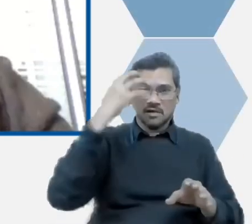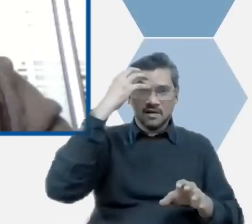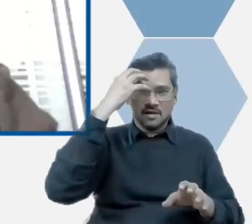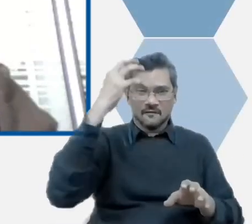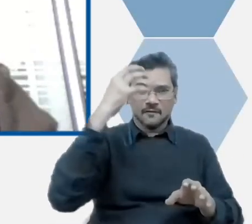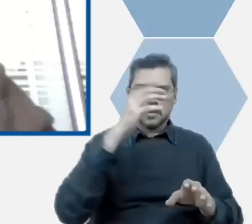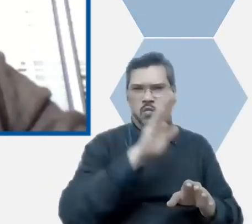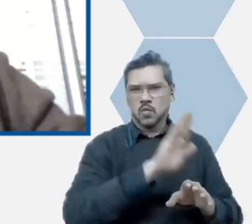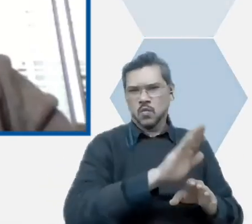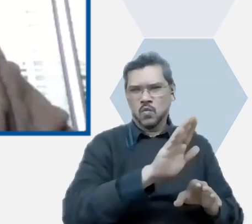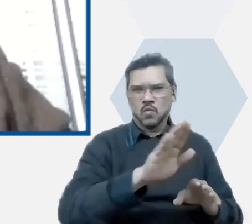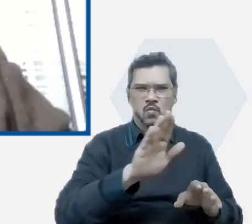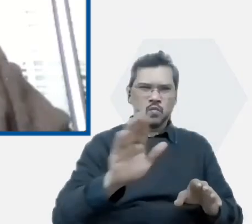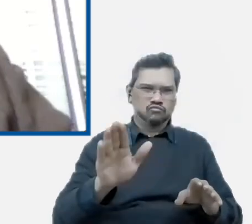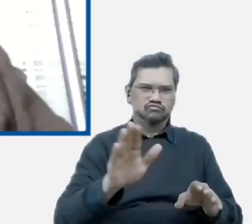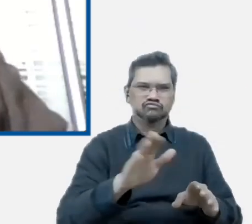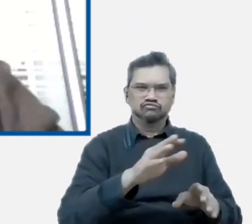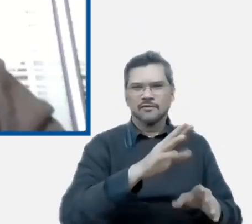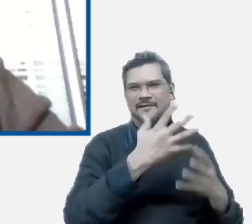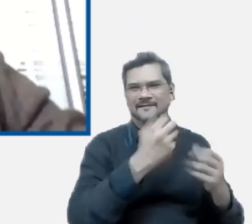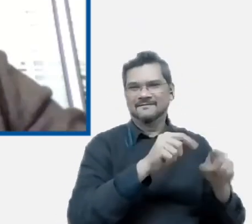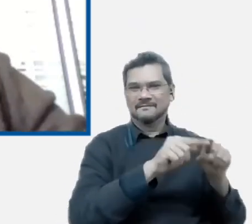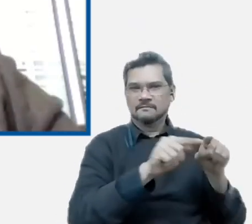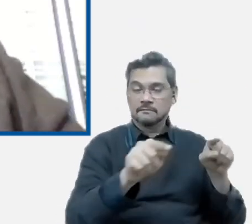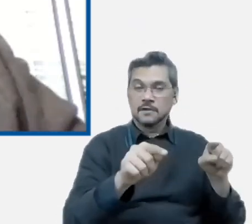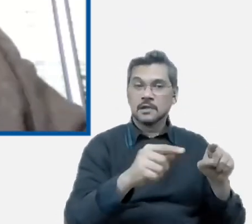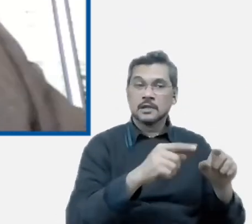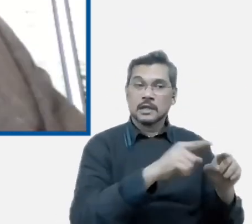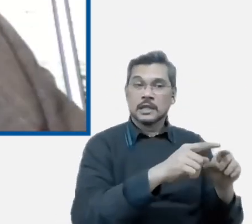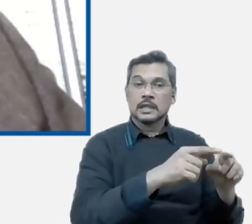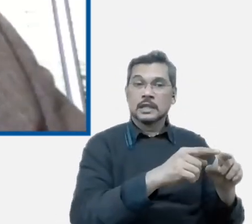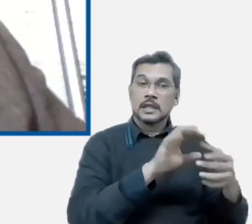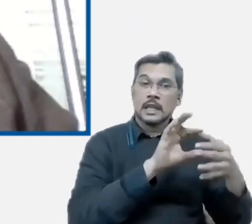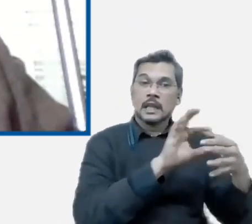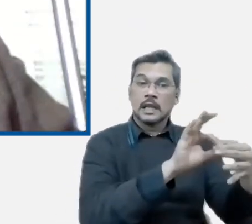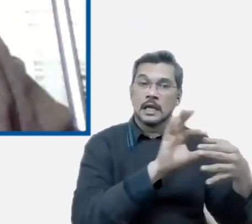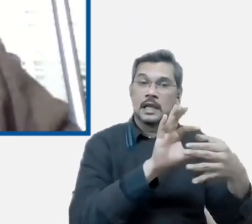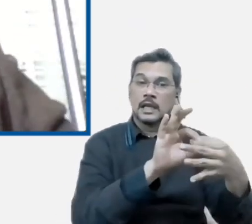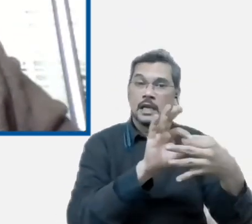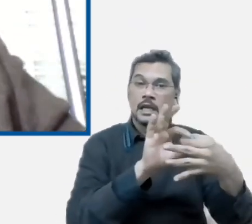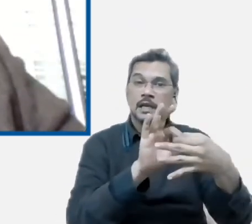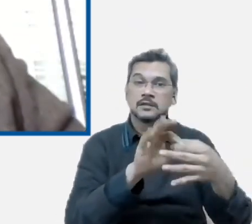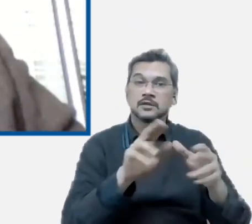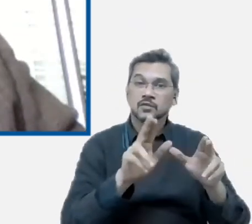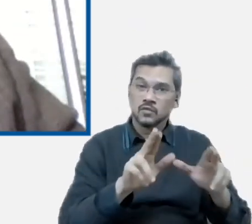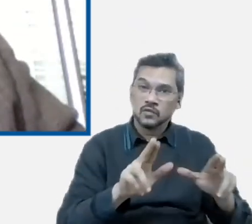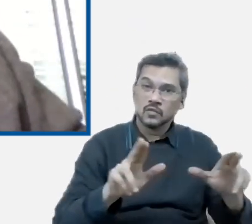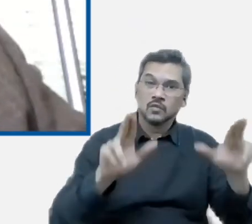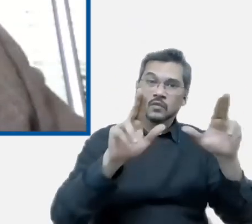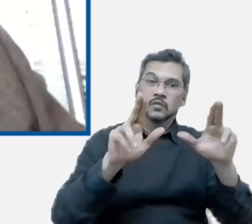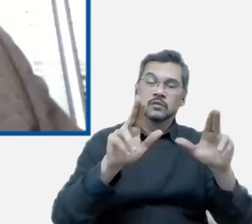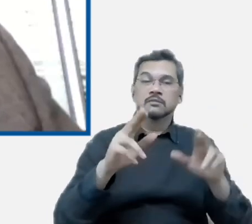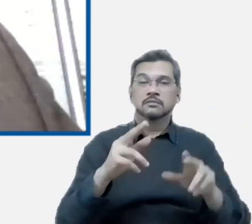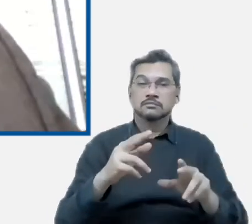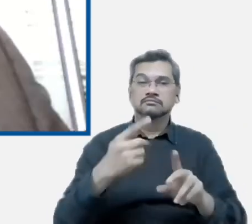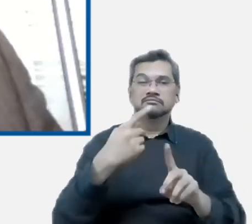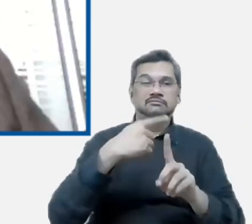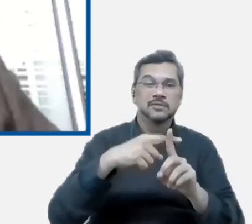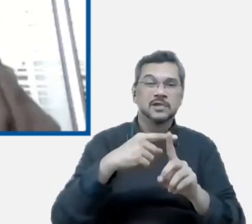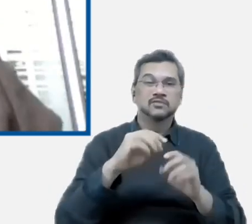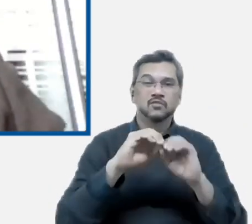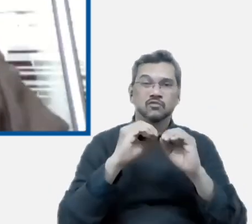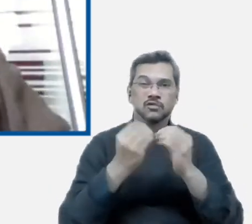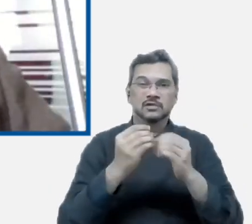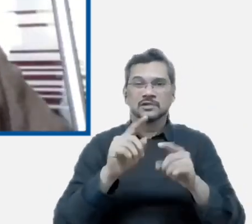the UN agencies, as well as the NGO sector and the private sector right now, because we have seen the private sector